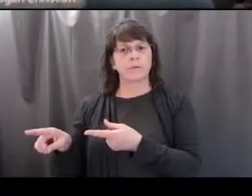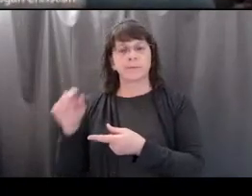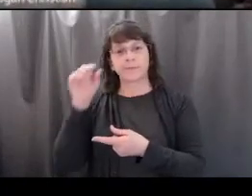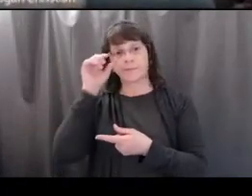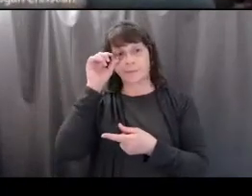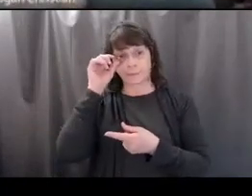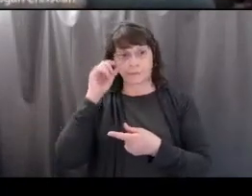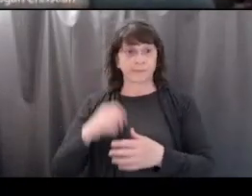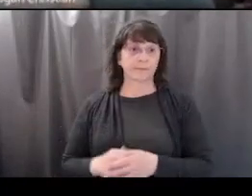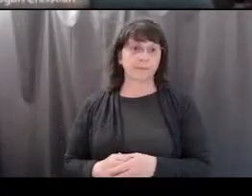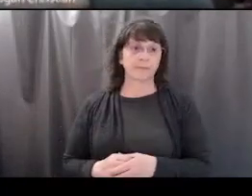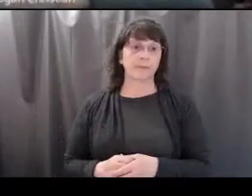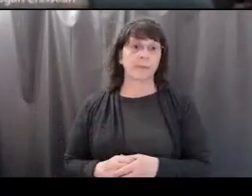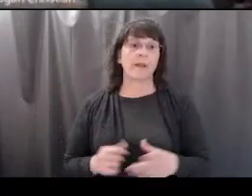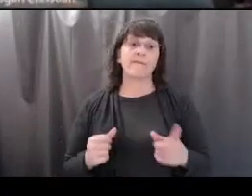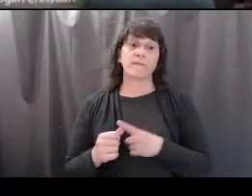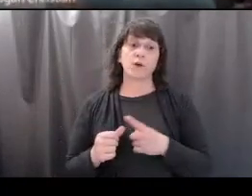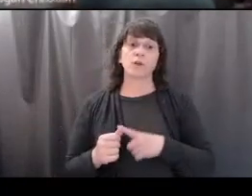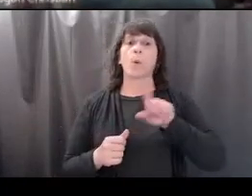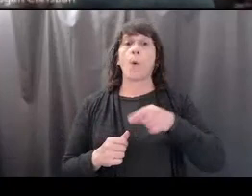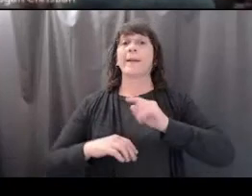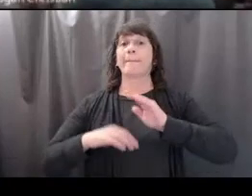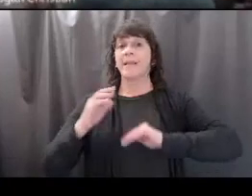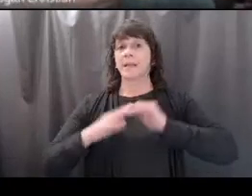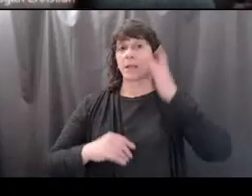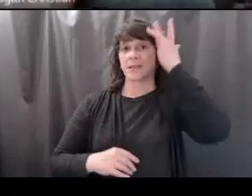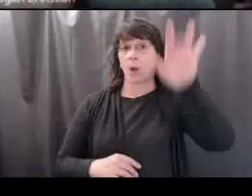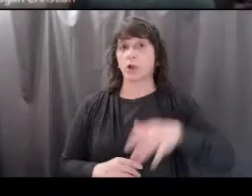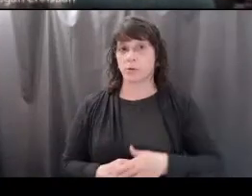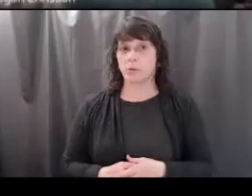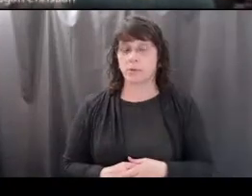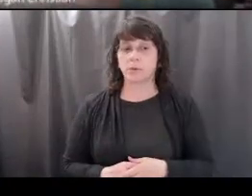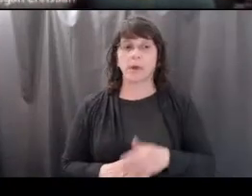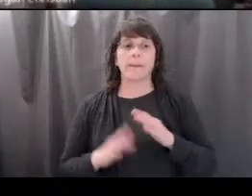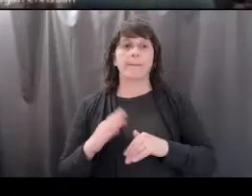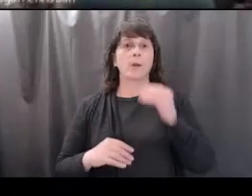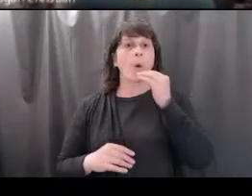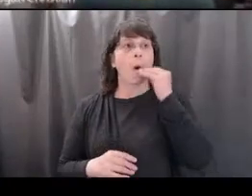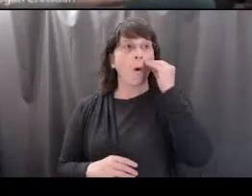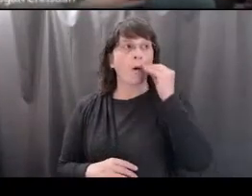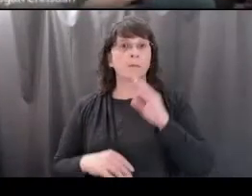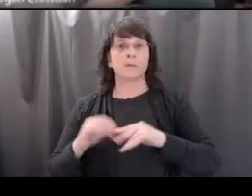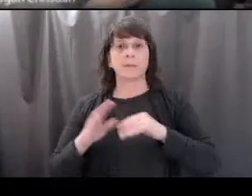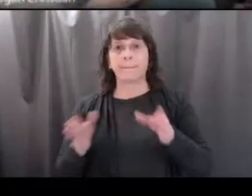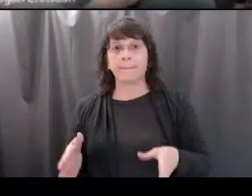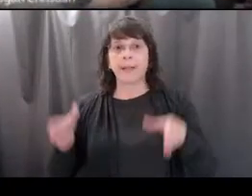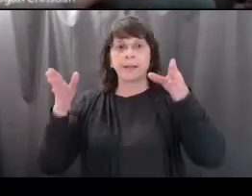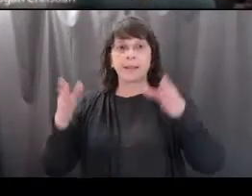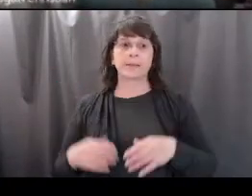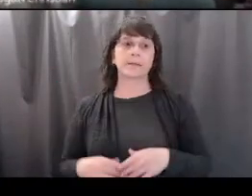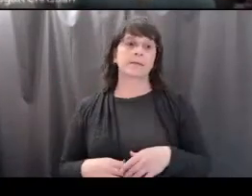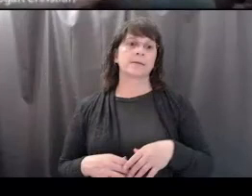So first of all, we can build smart. We can build our homes, our buildings,